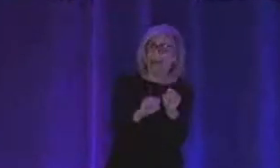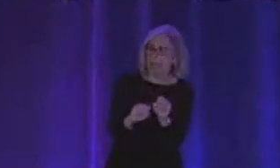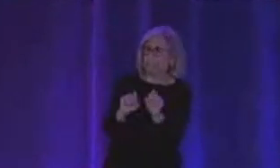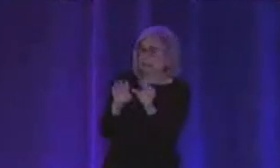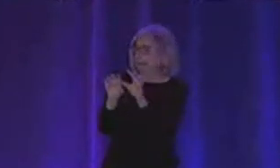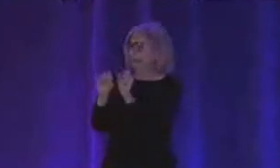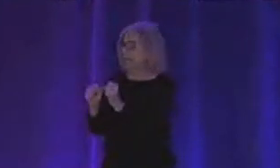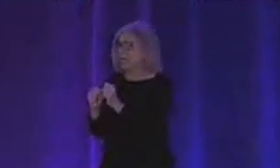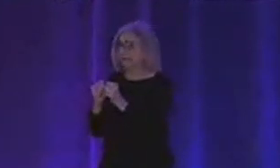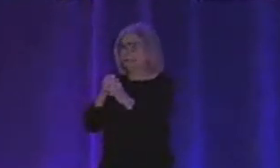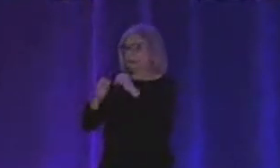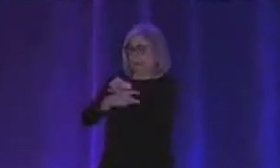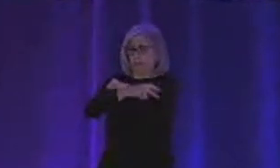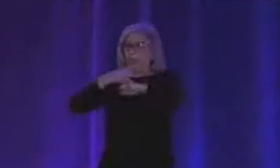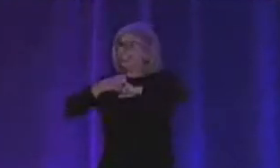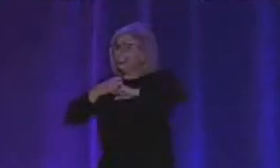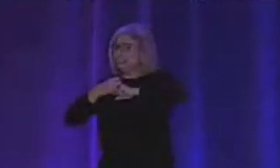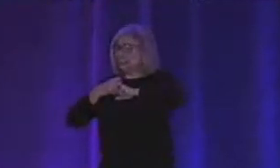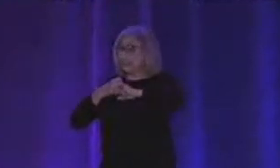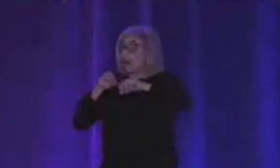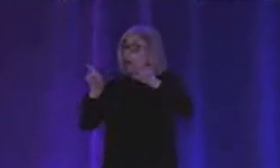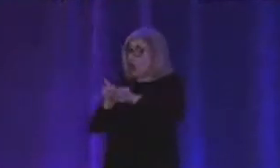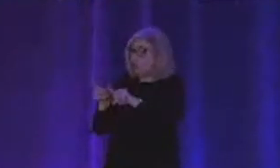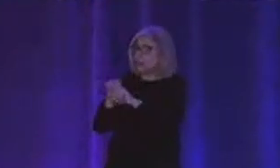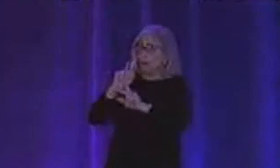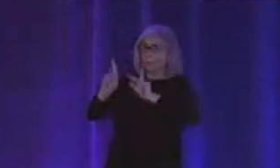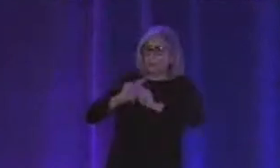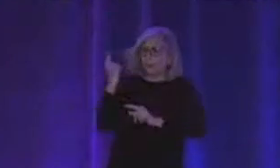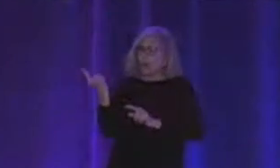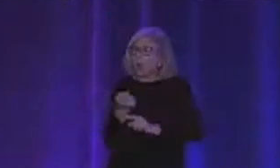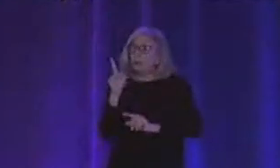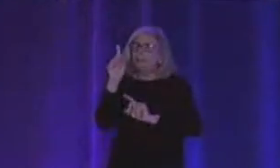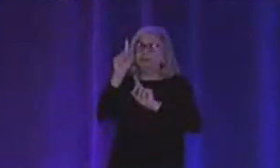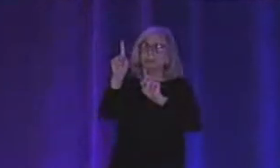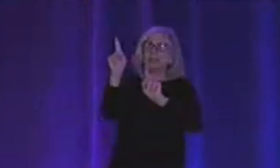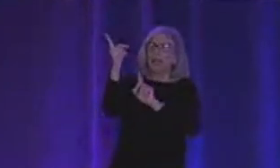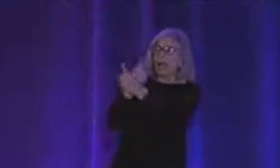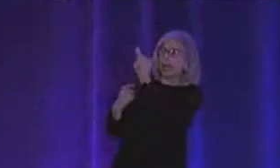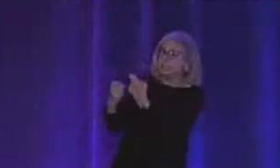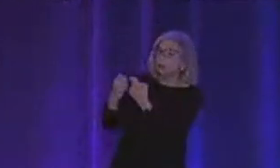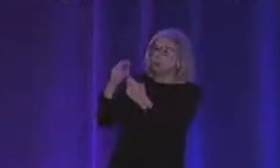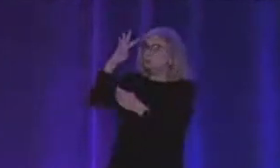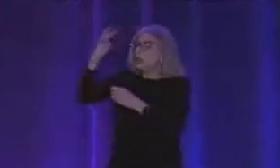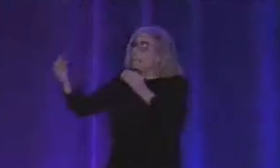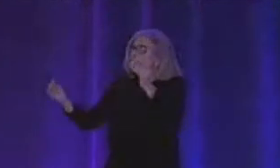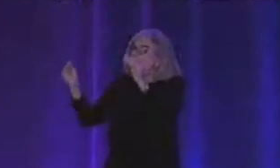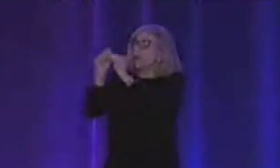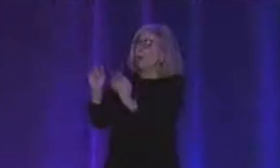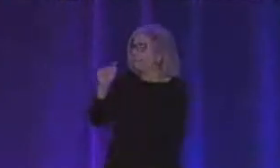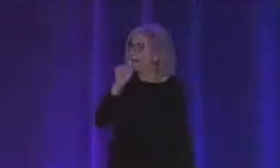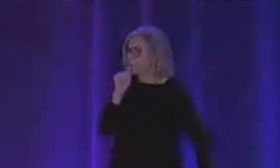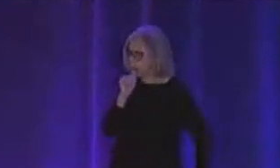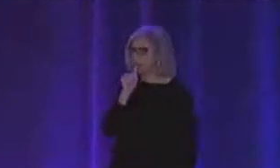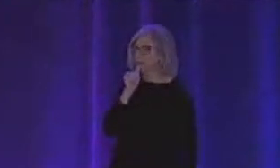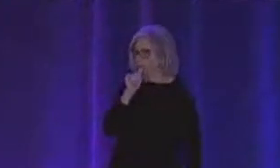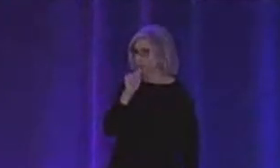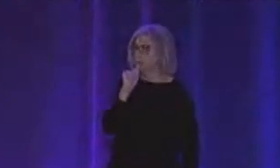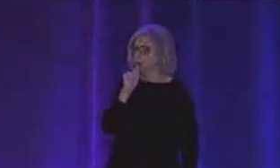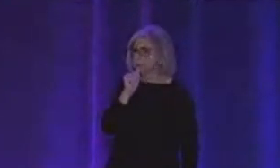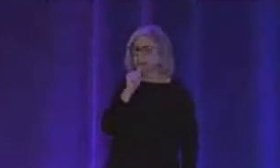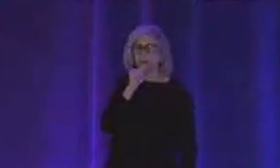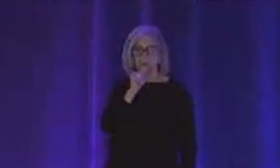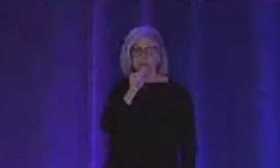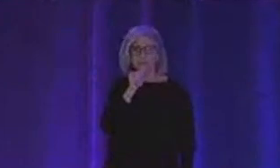breached. On top of that, people will always ask you to create more passwords.